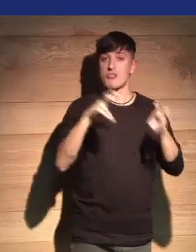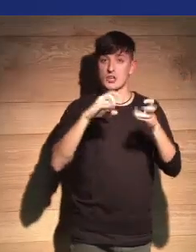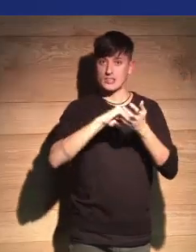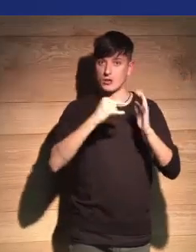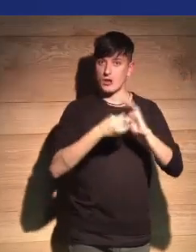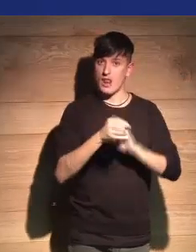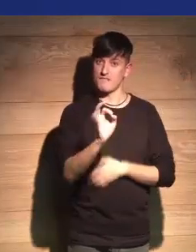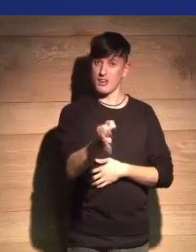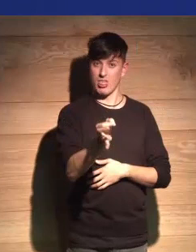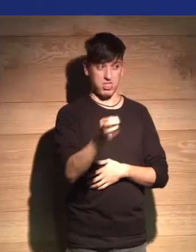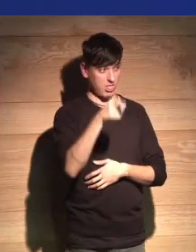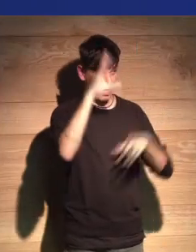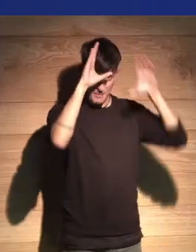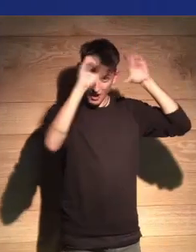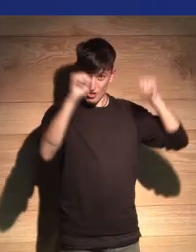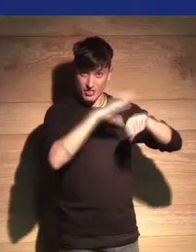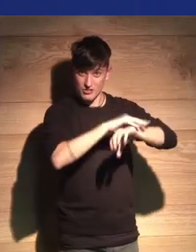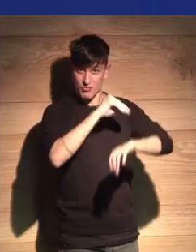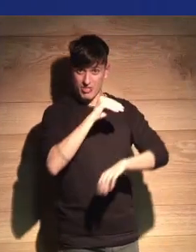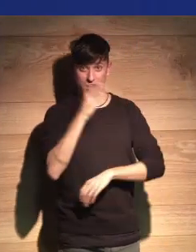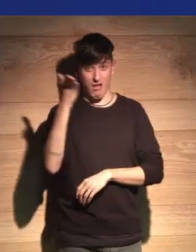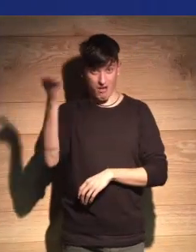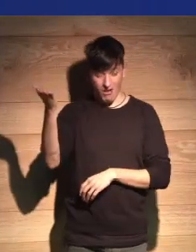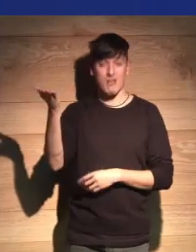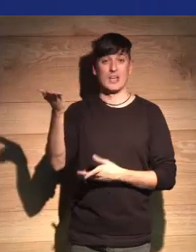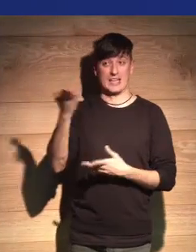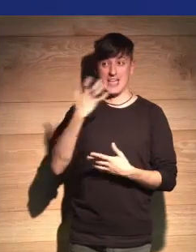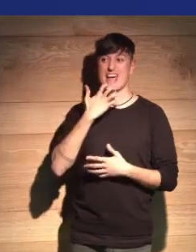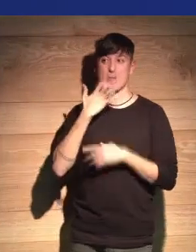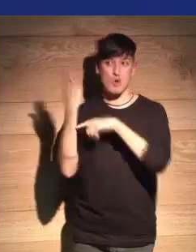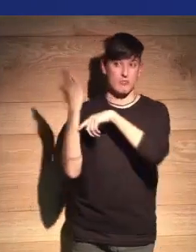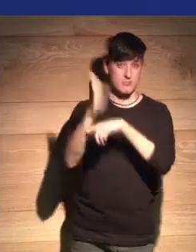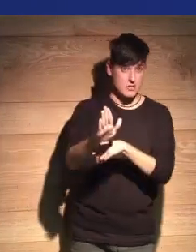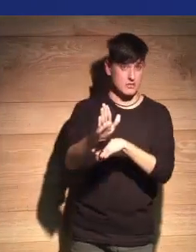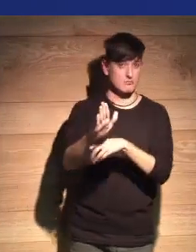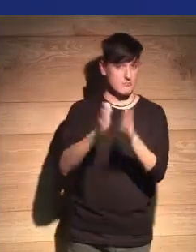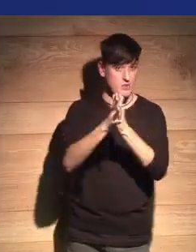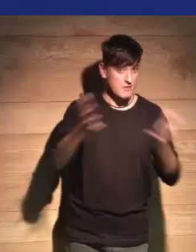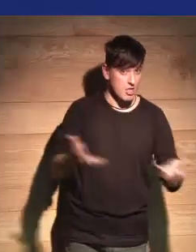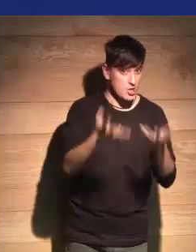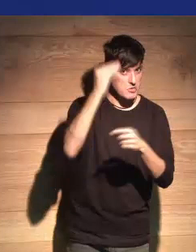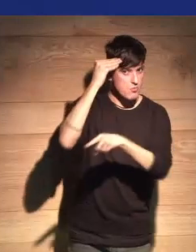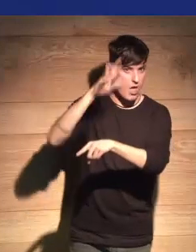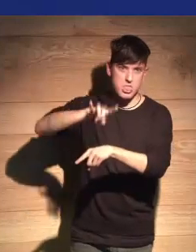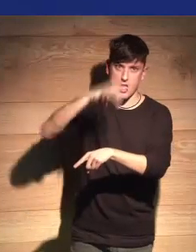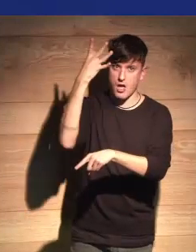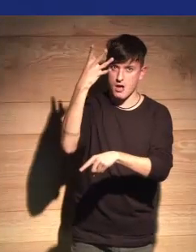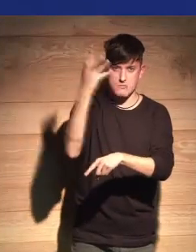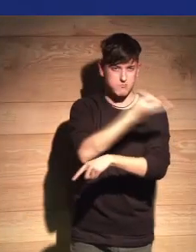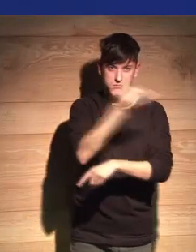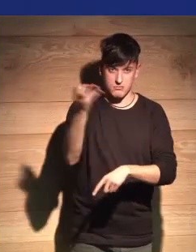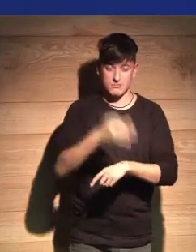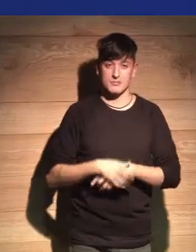of having no gap in the fields of science, technology, engineering, and mathematics.